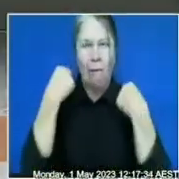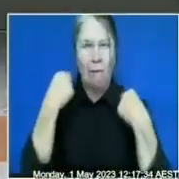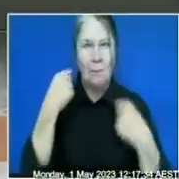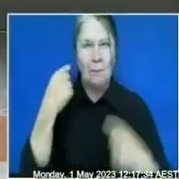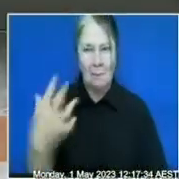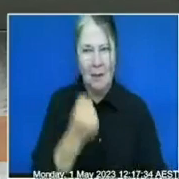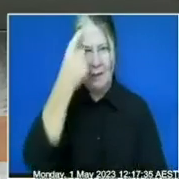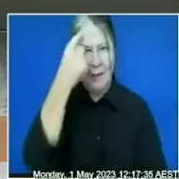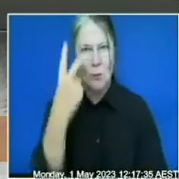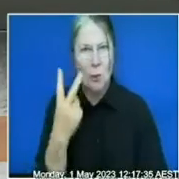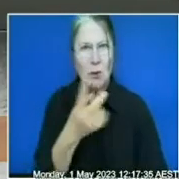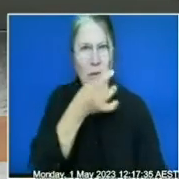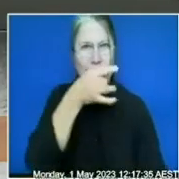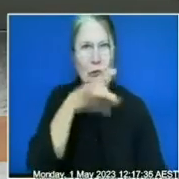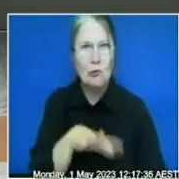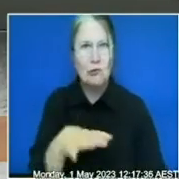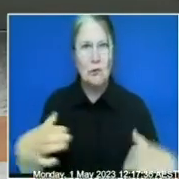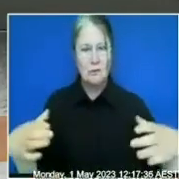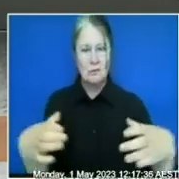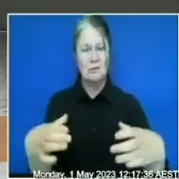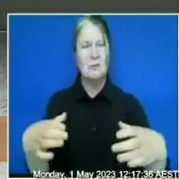Moving to health